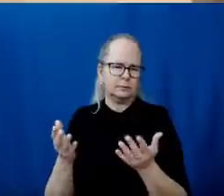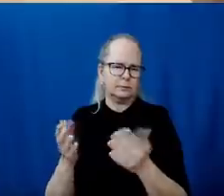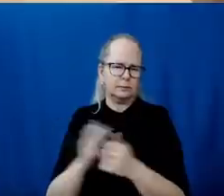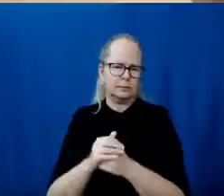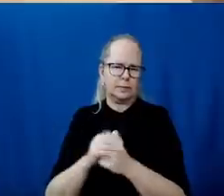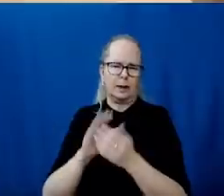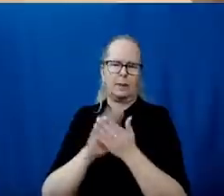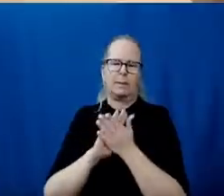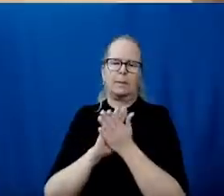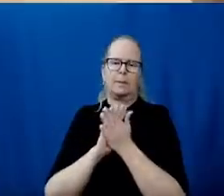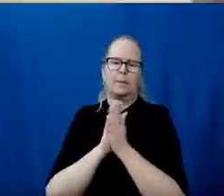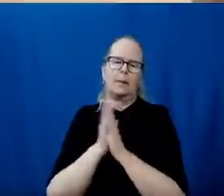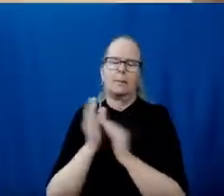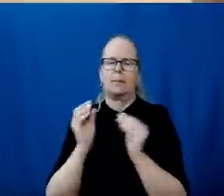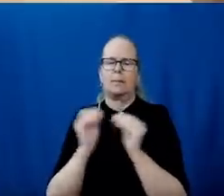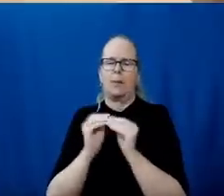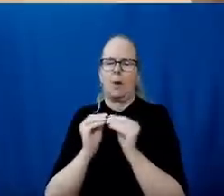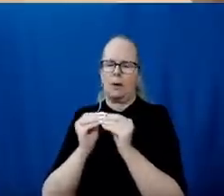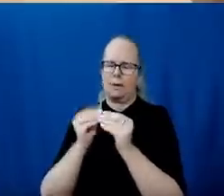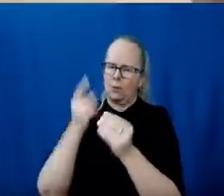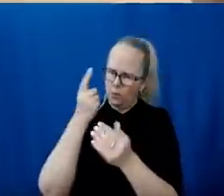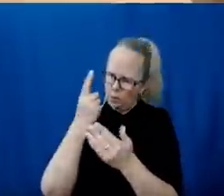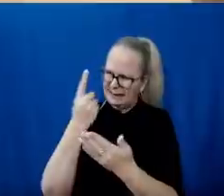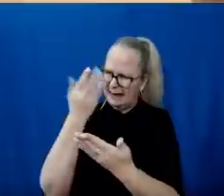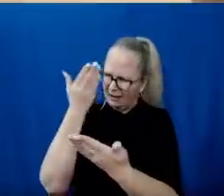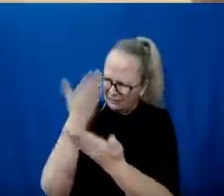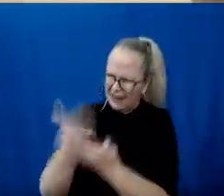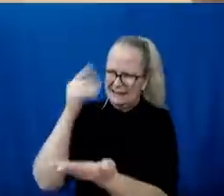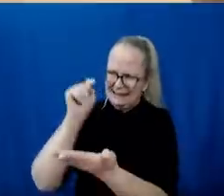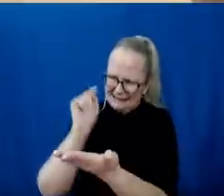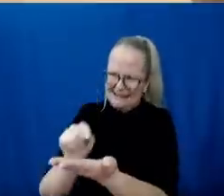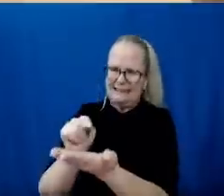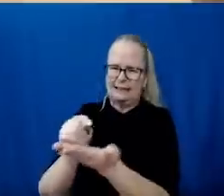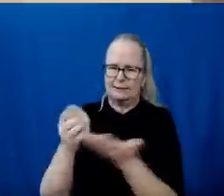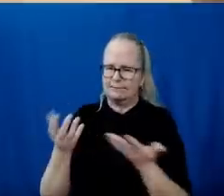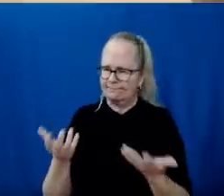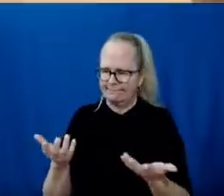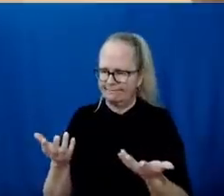be just another line of evidence,